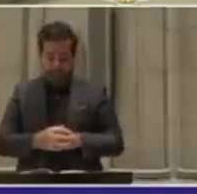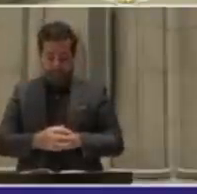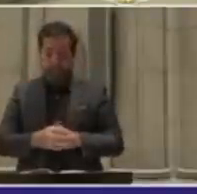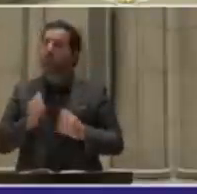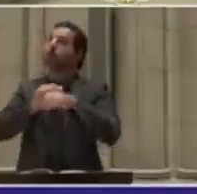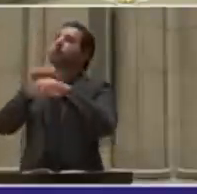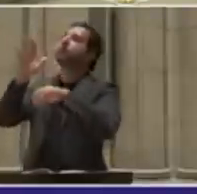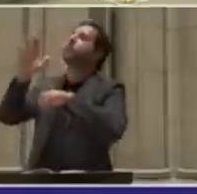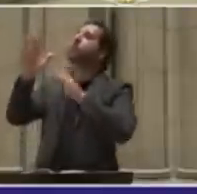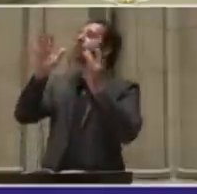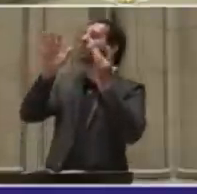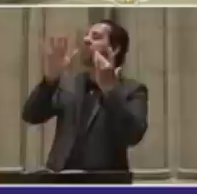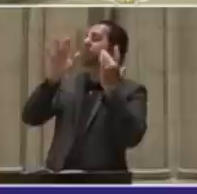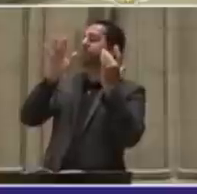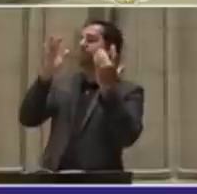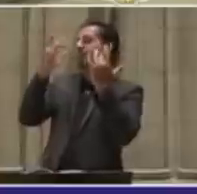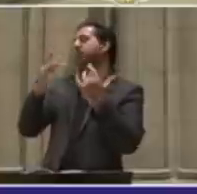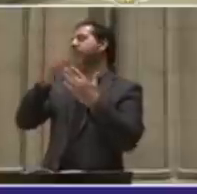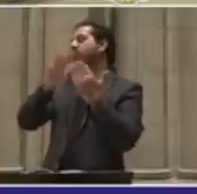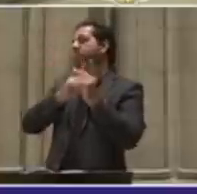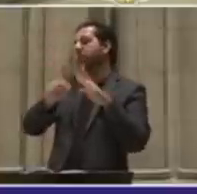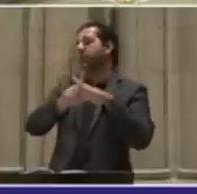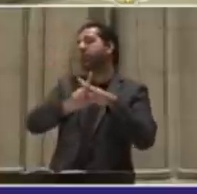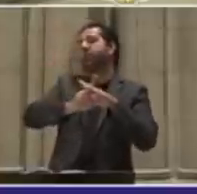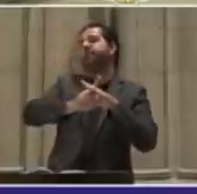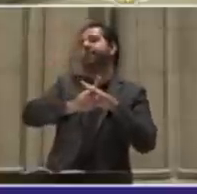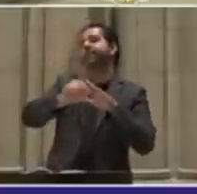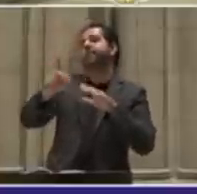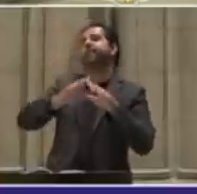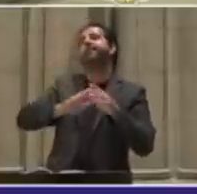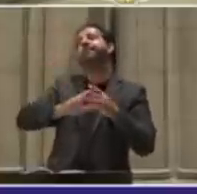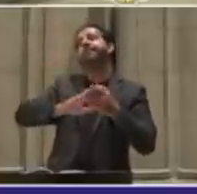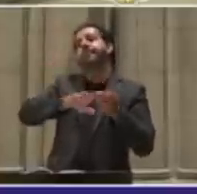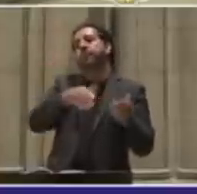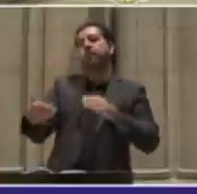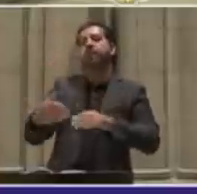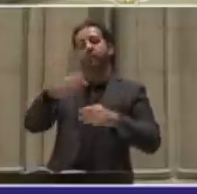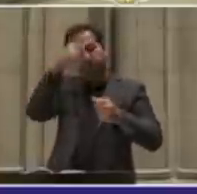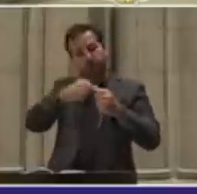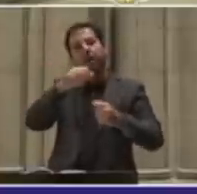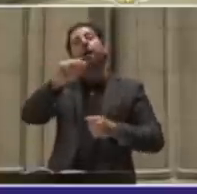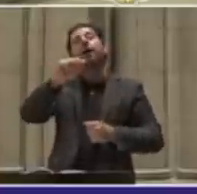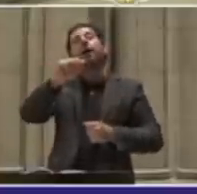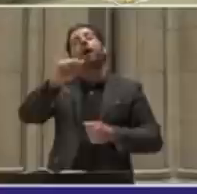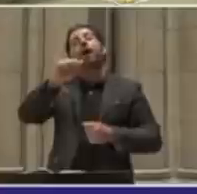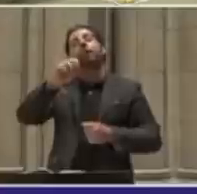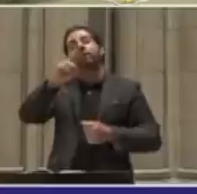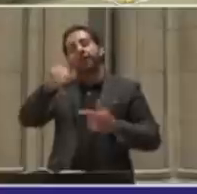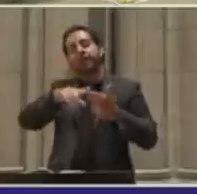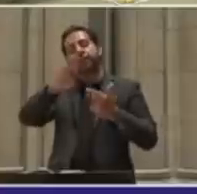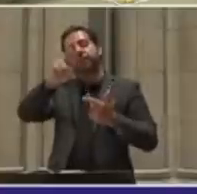to your mercy all the departed, remembering Ahmed Arbery, Breonna